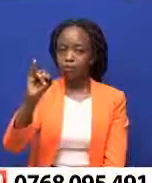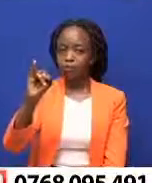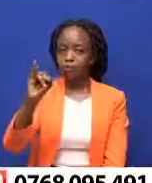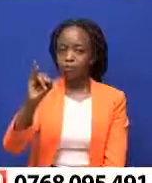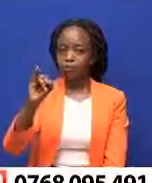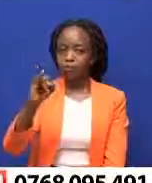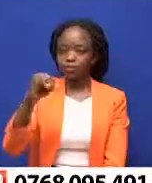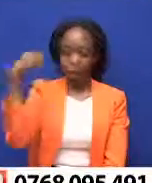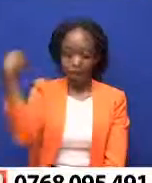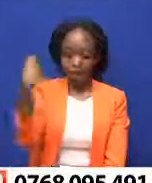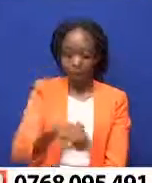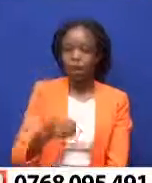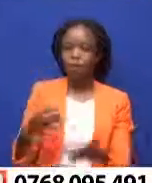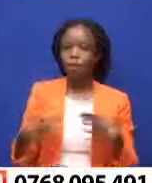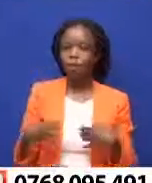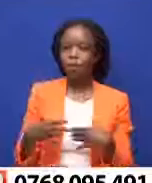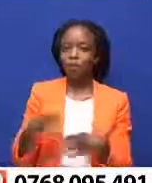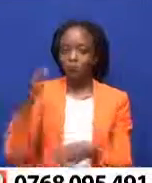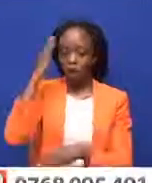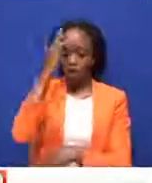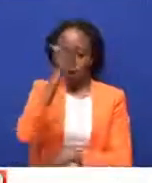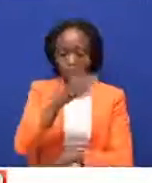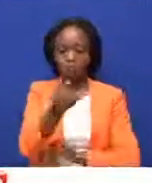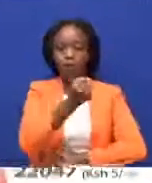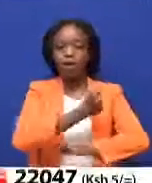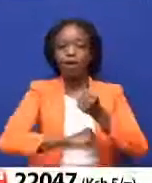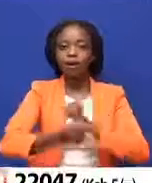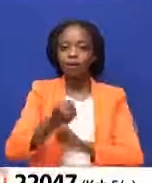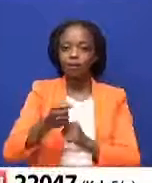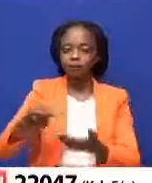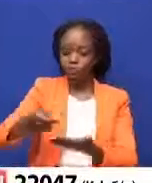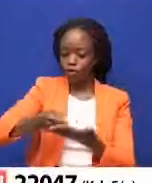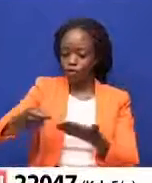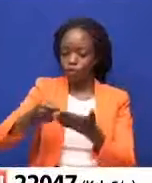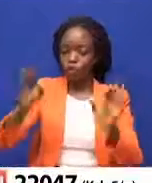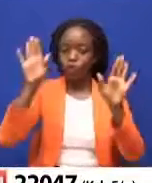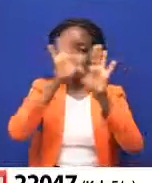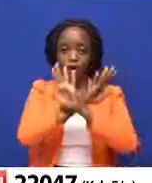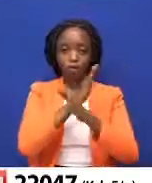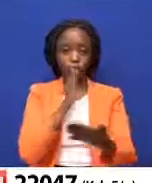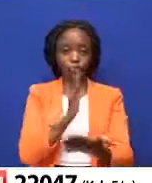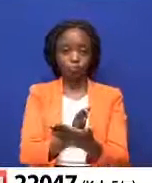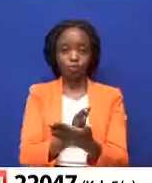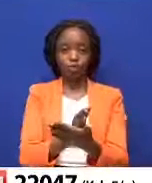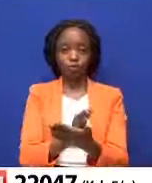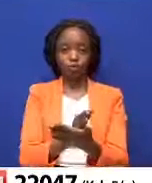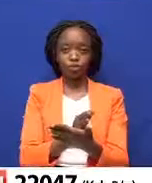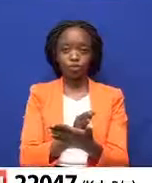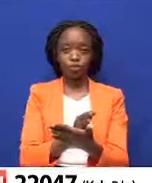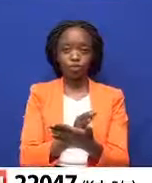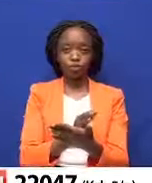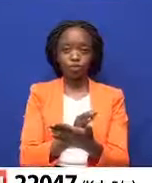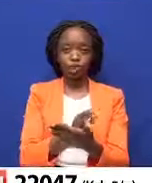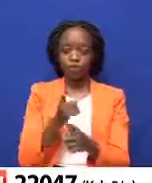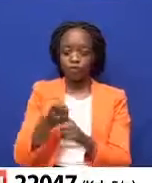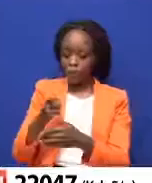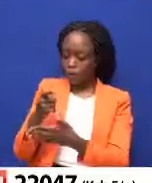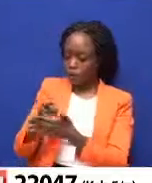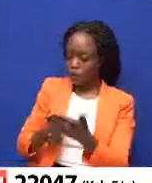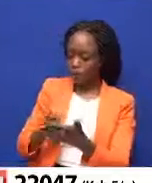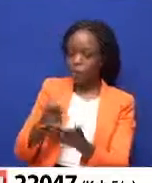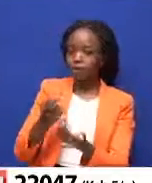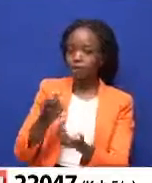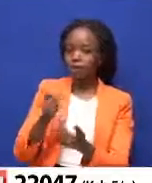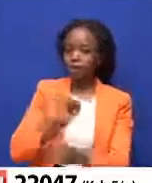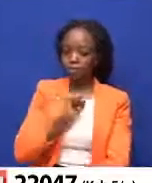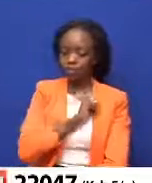Mheshimiwa, nonetheless, you are the acting secretary general of the party tonight, aren't you? At least as per what Moses Wetangula, as